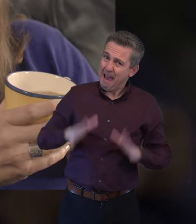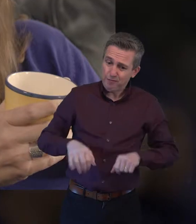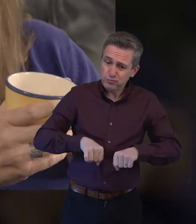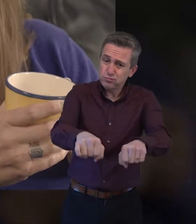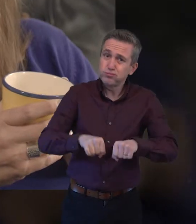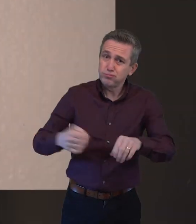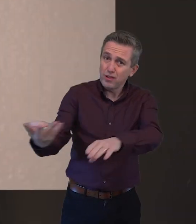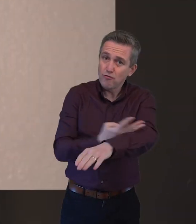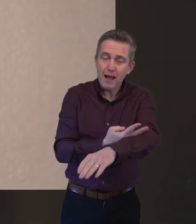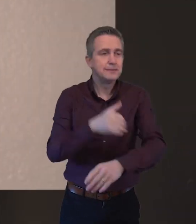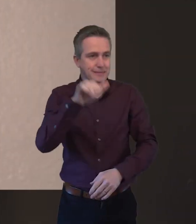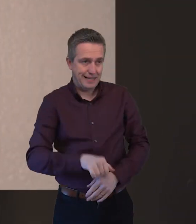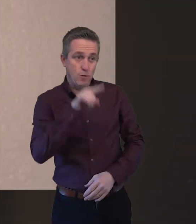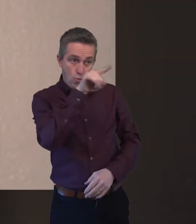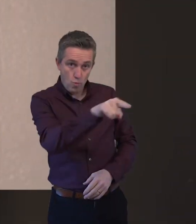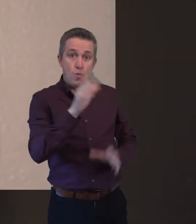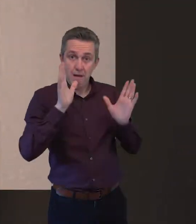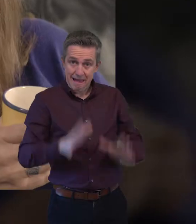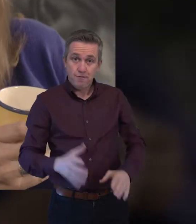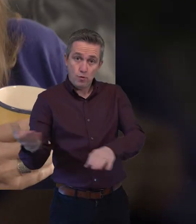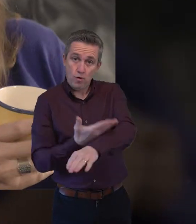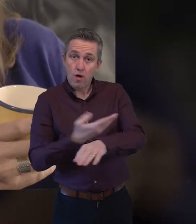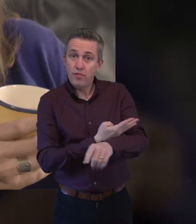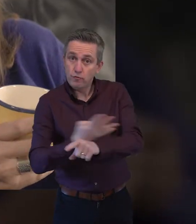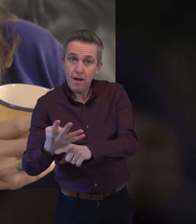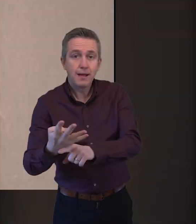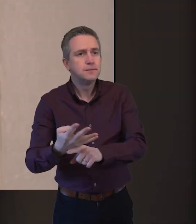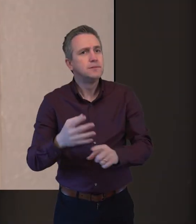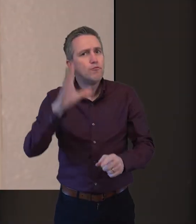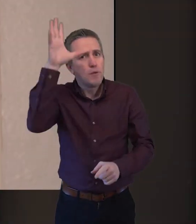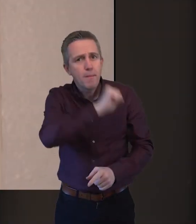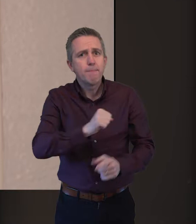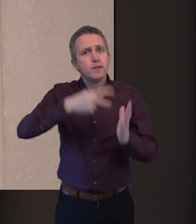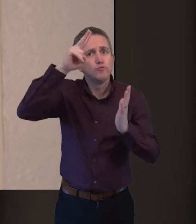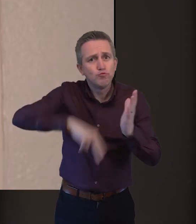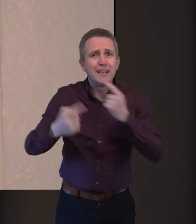is. Really? Uh-huh. Handbook.